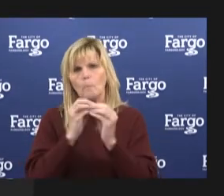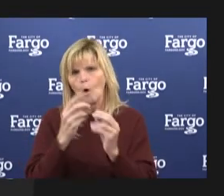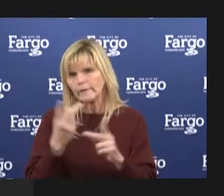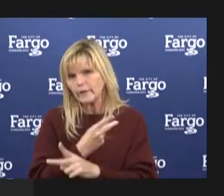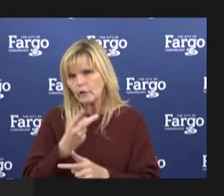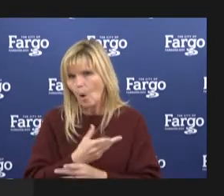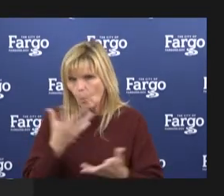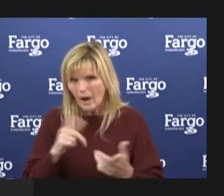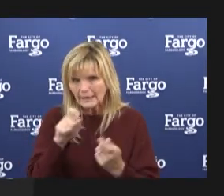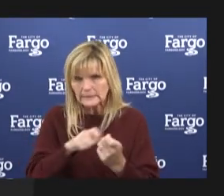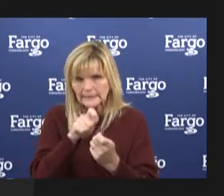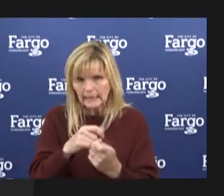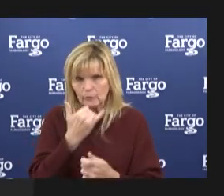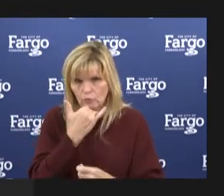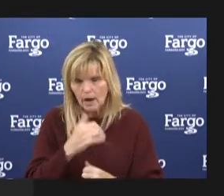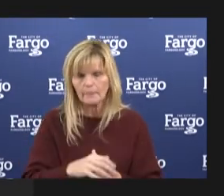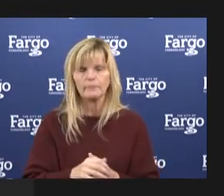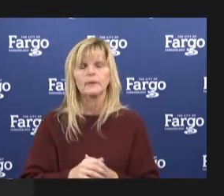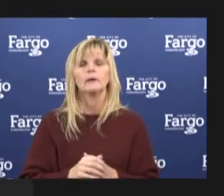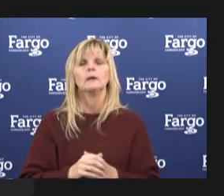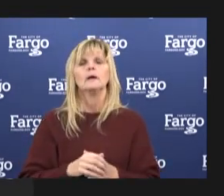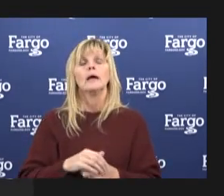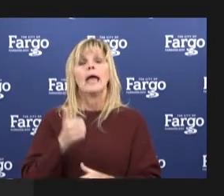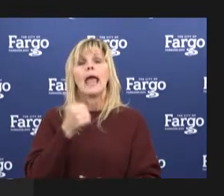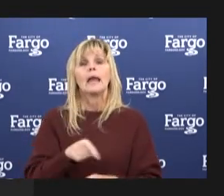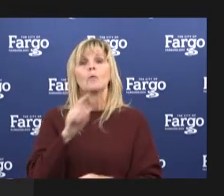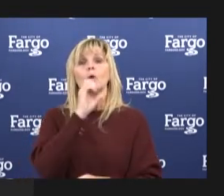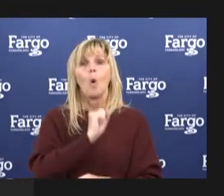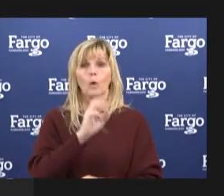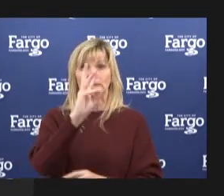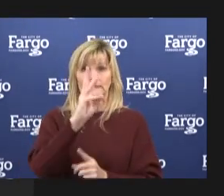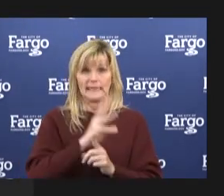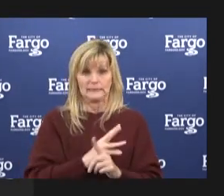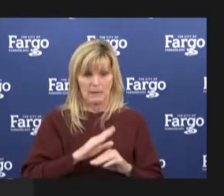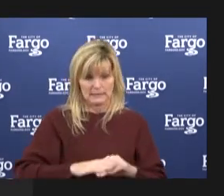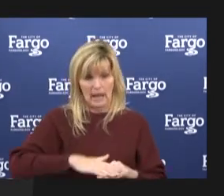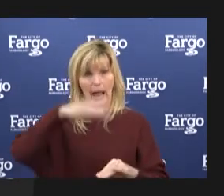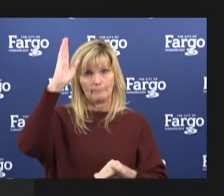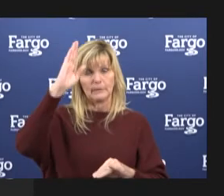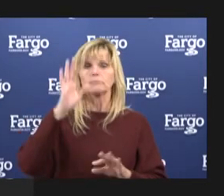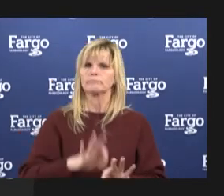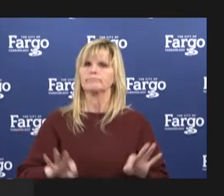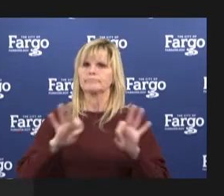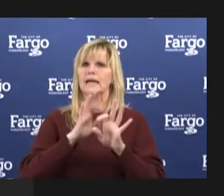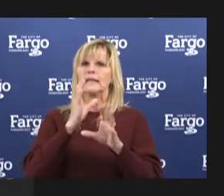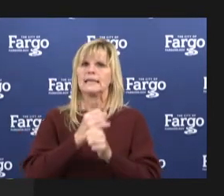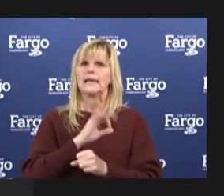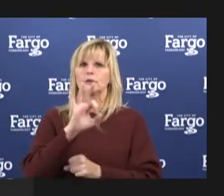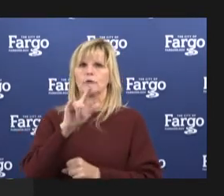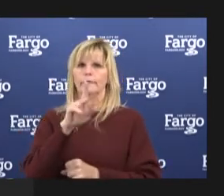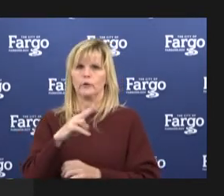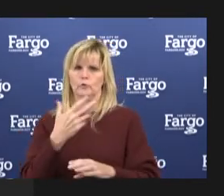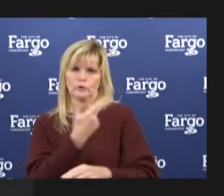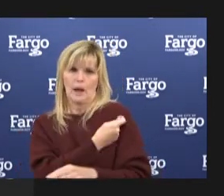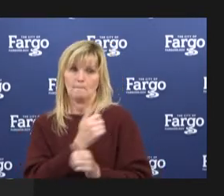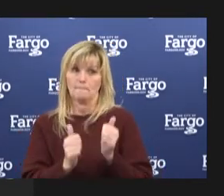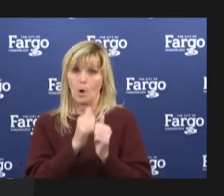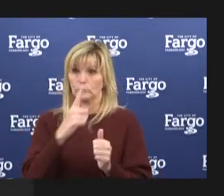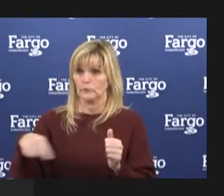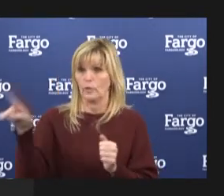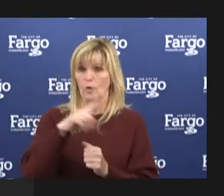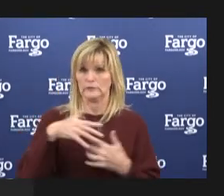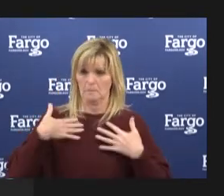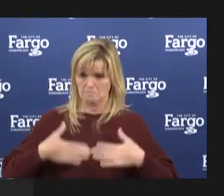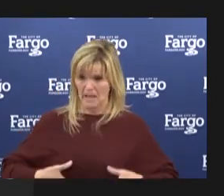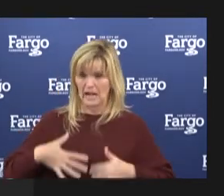Just so again, I want to urge everyone over the age of 6 months to get their annual flu shot, especially those at most risk and those who are caregivers